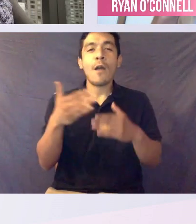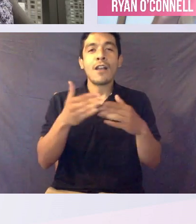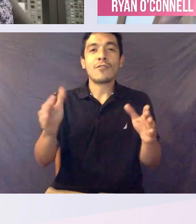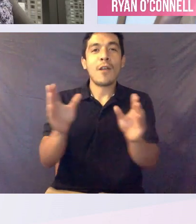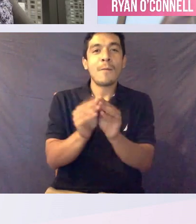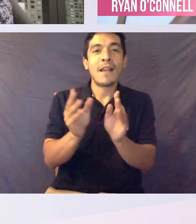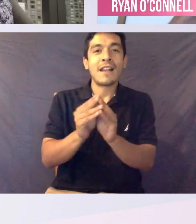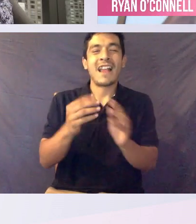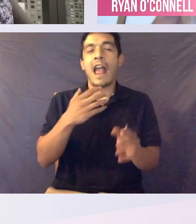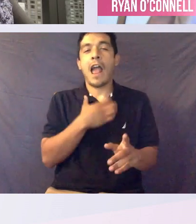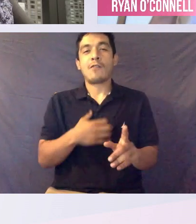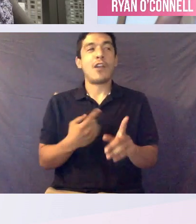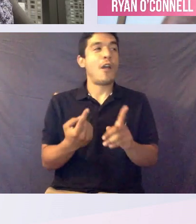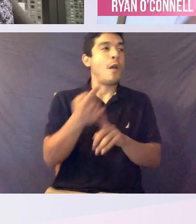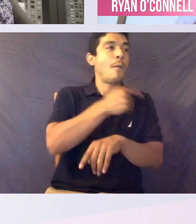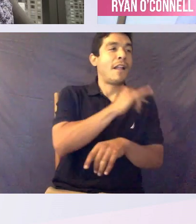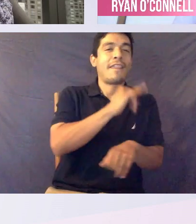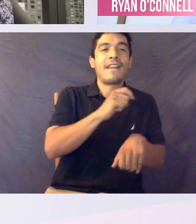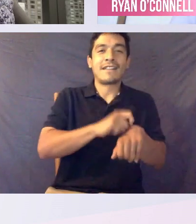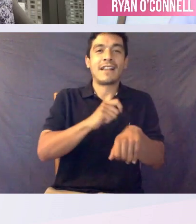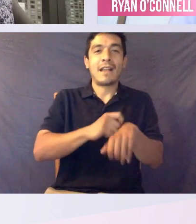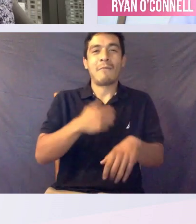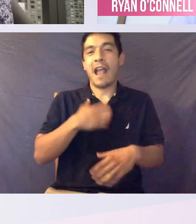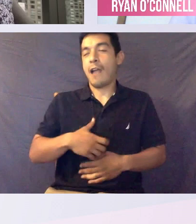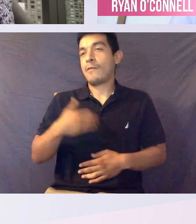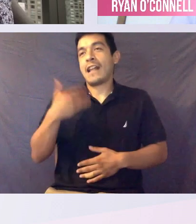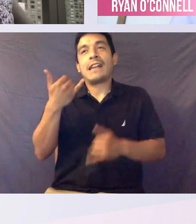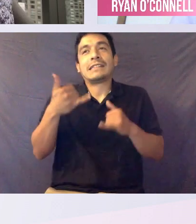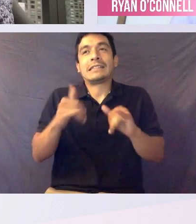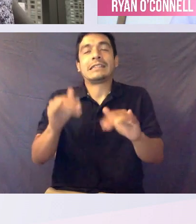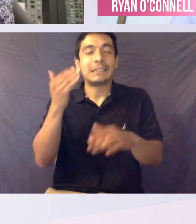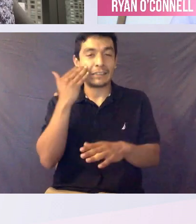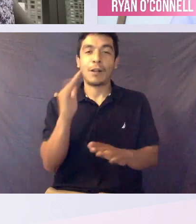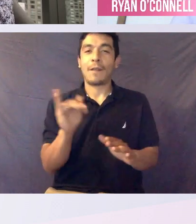go back to that place. I wish I still didn't know what that was.